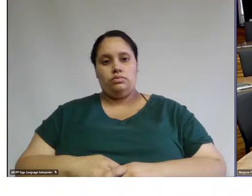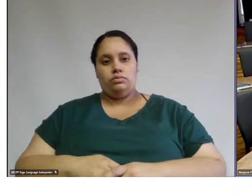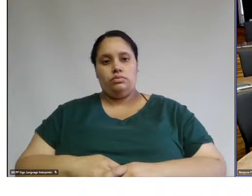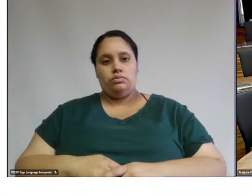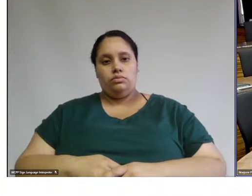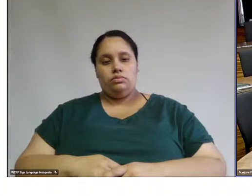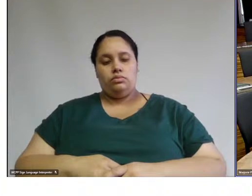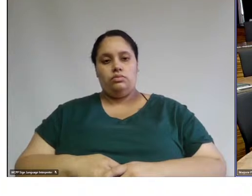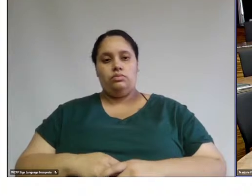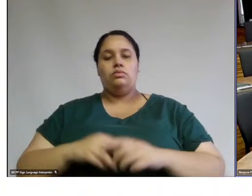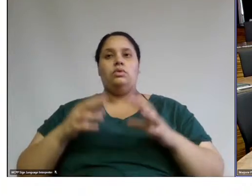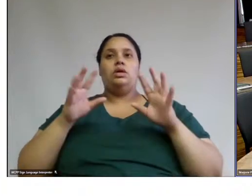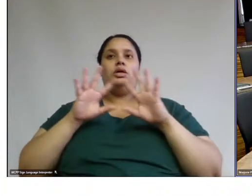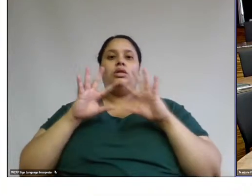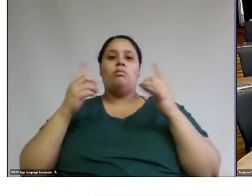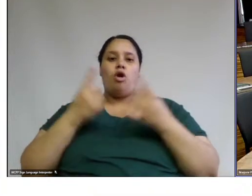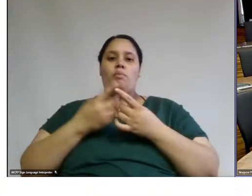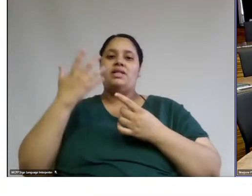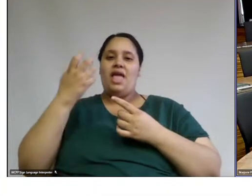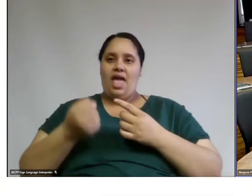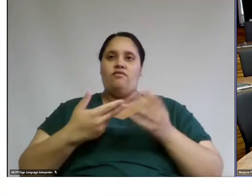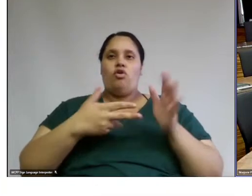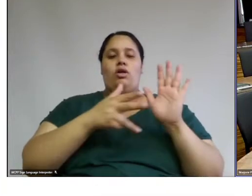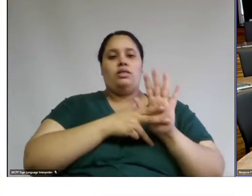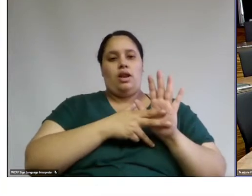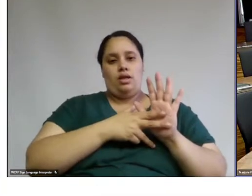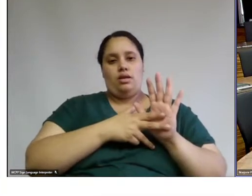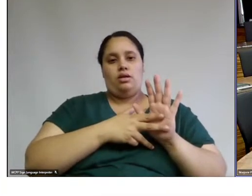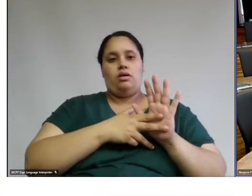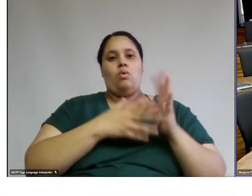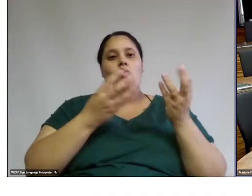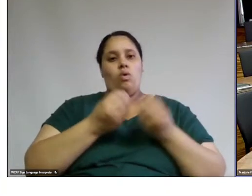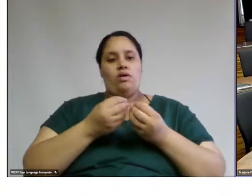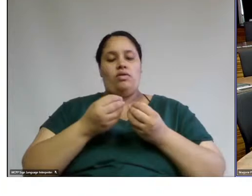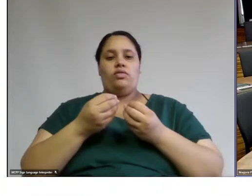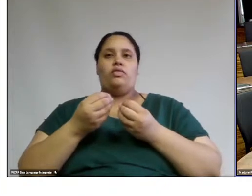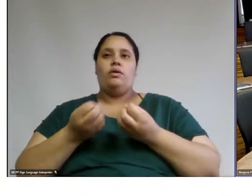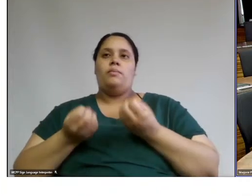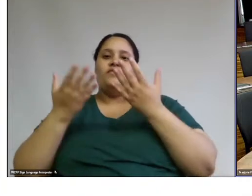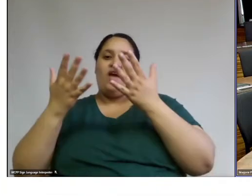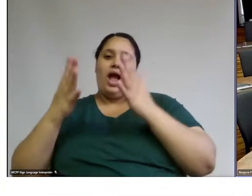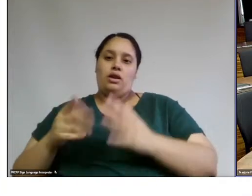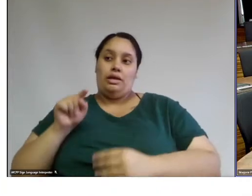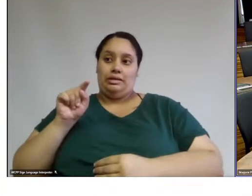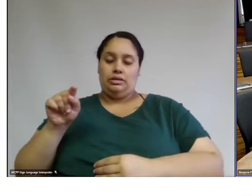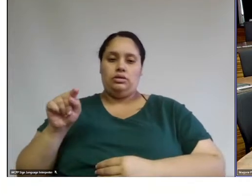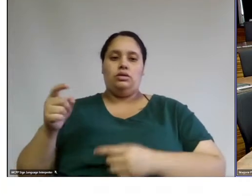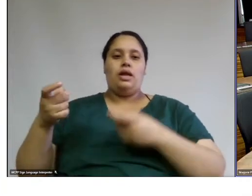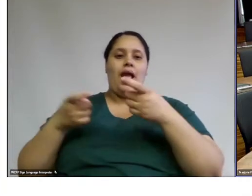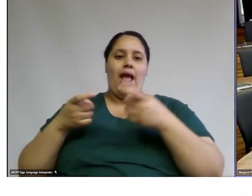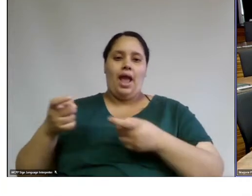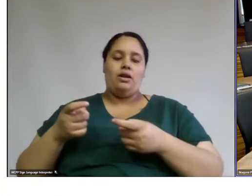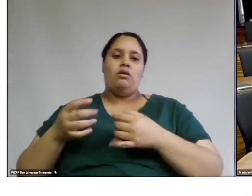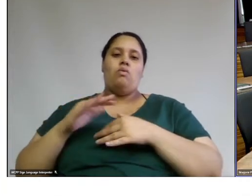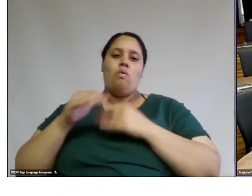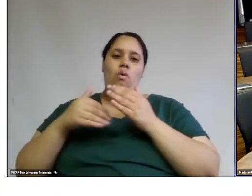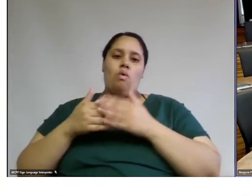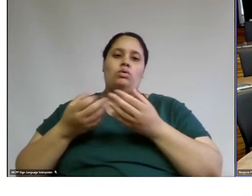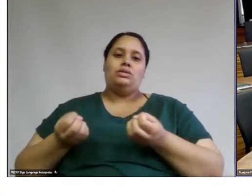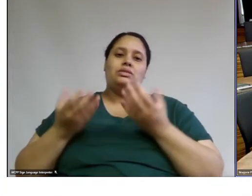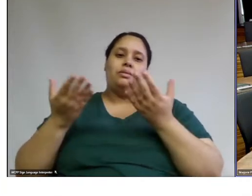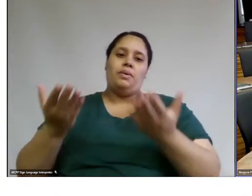question, this department already had a contract in place with a service provider that deals with the supply